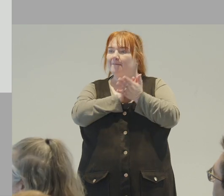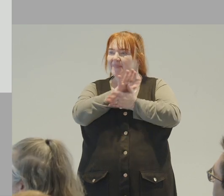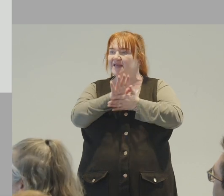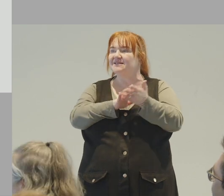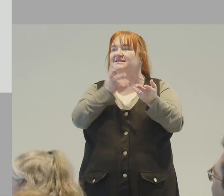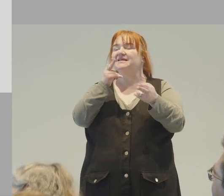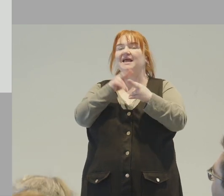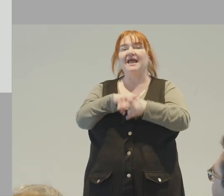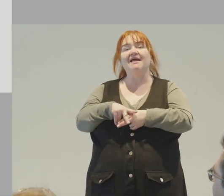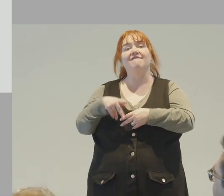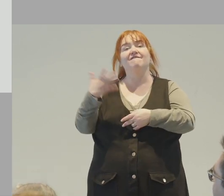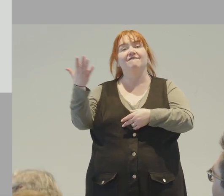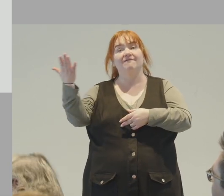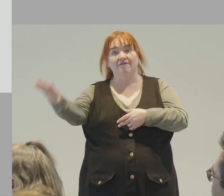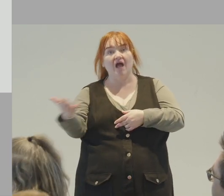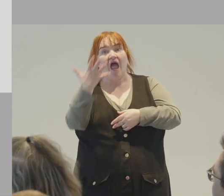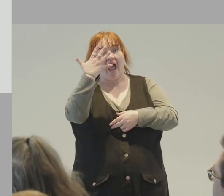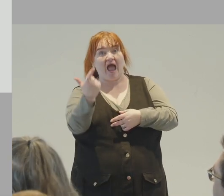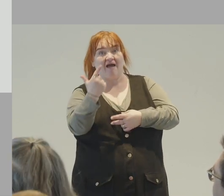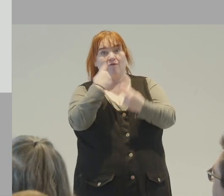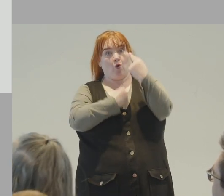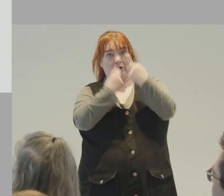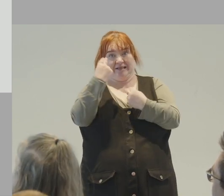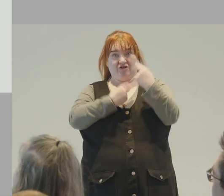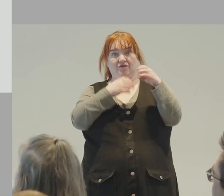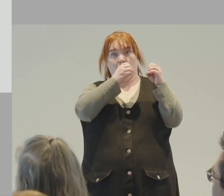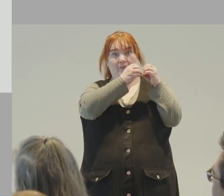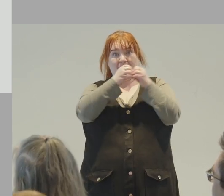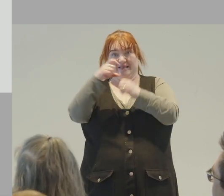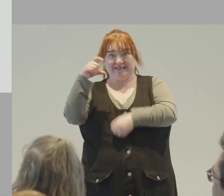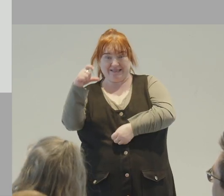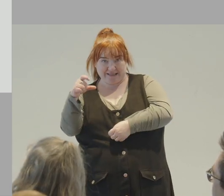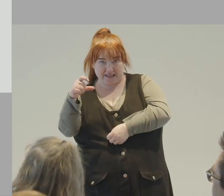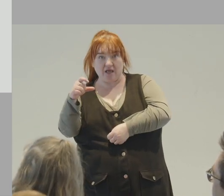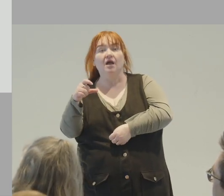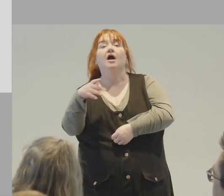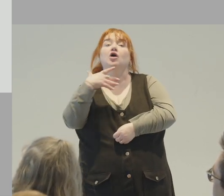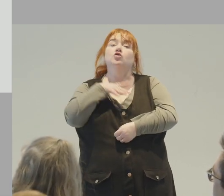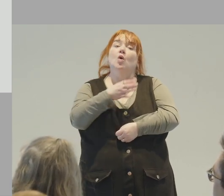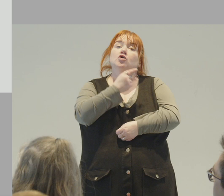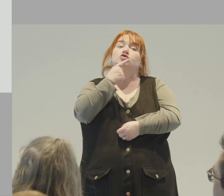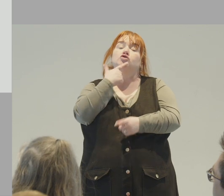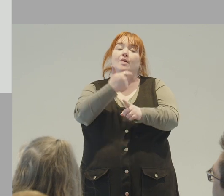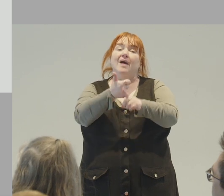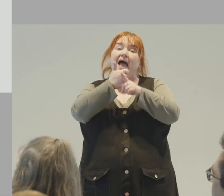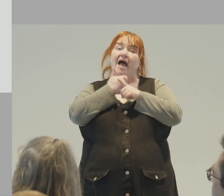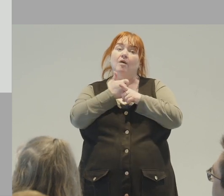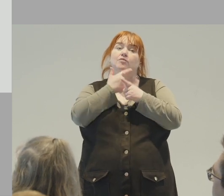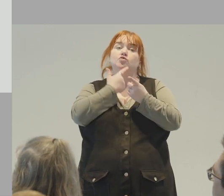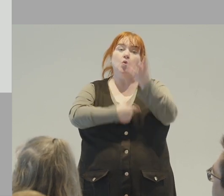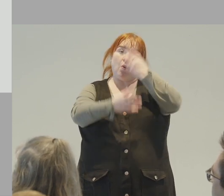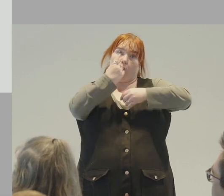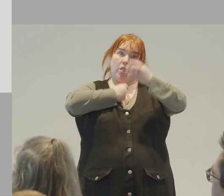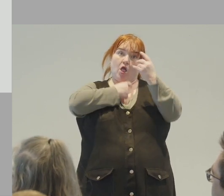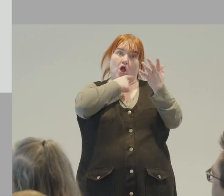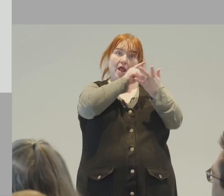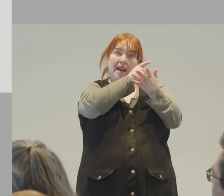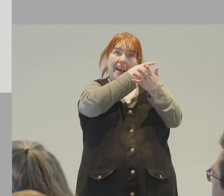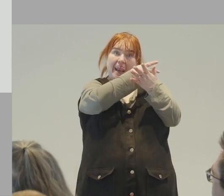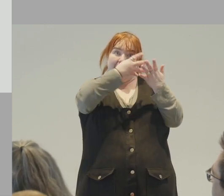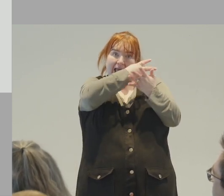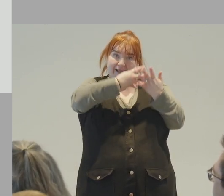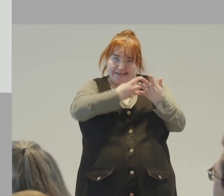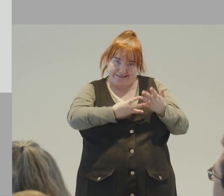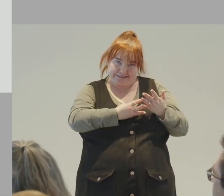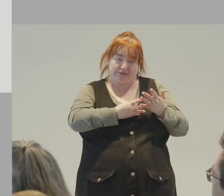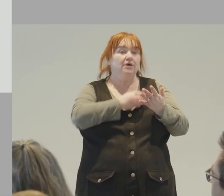if Charlene has an audition for the BBC, and she wants some help with the line learning, she doesn't have had